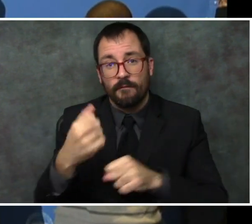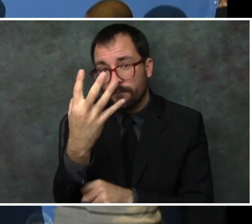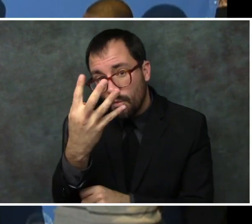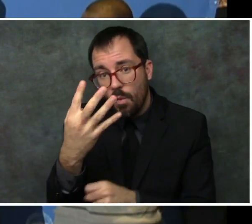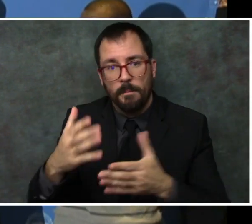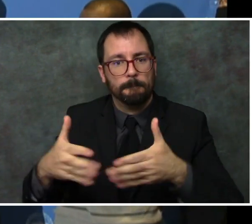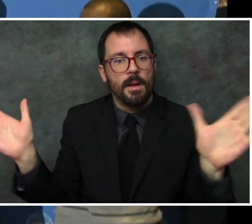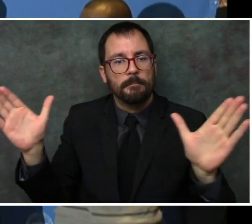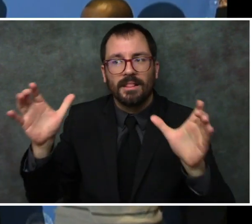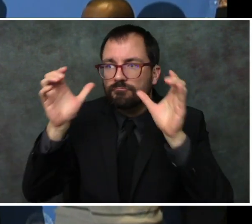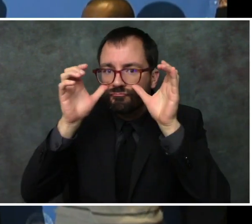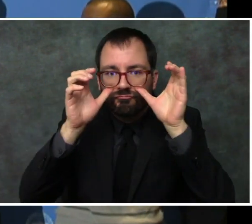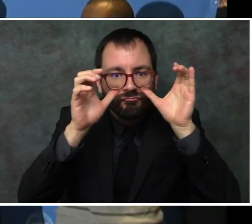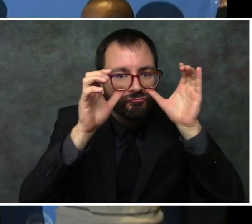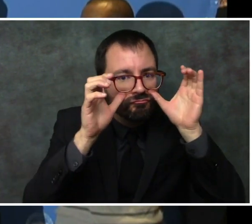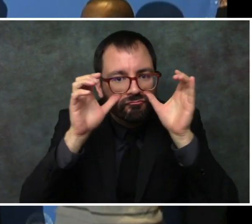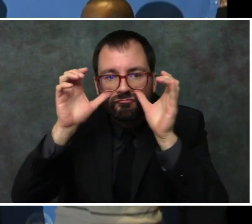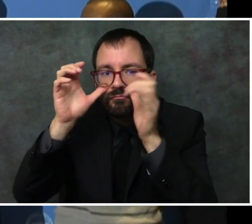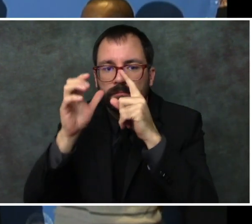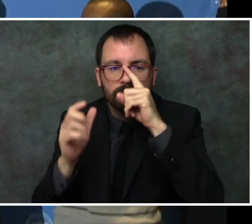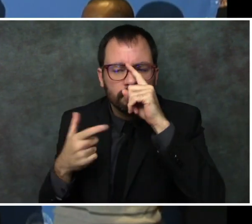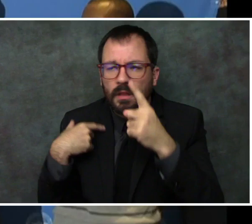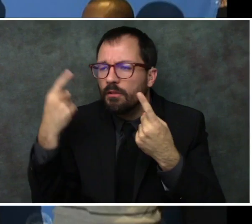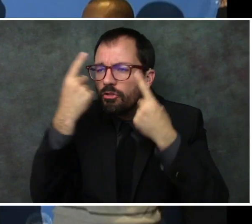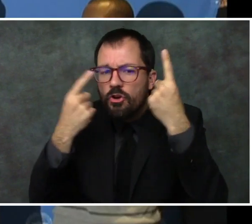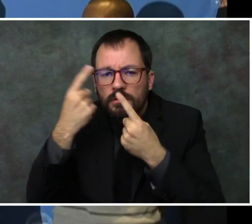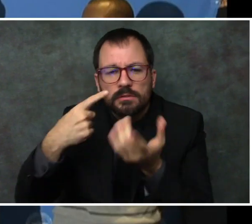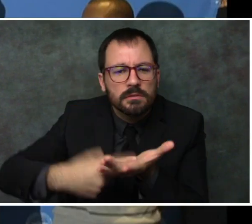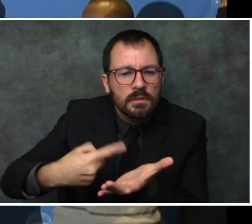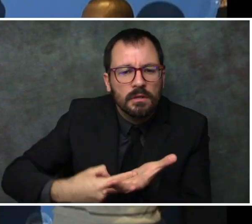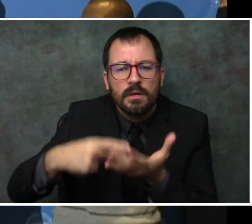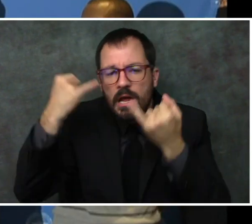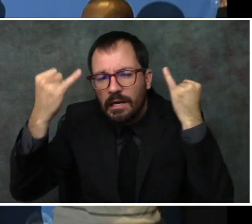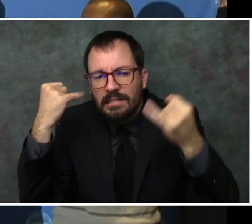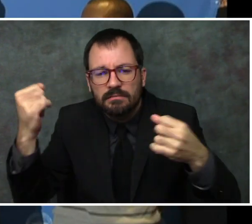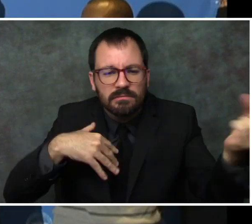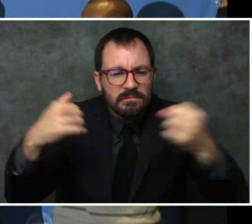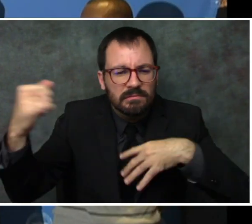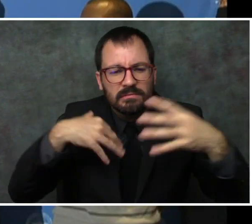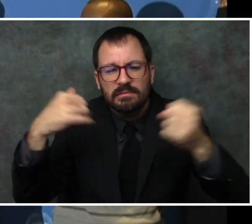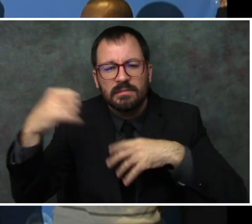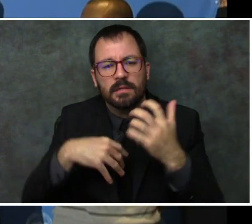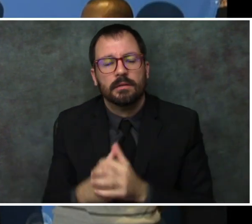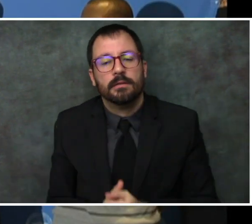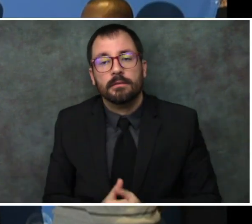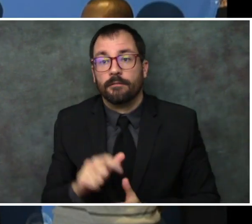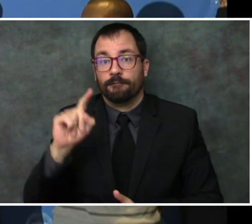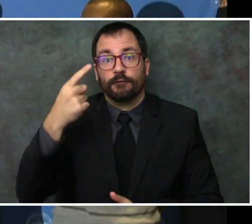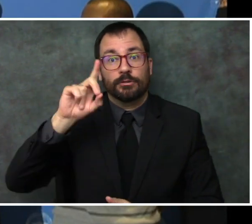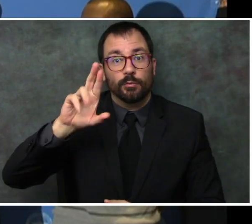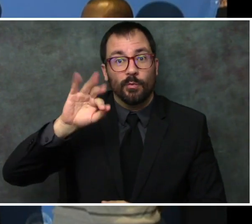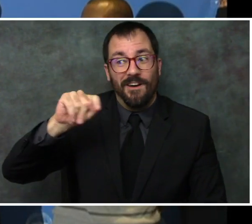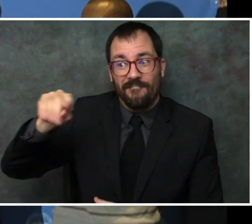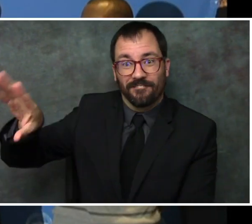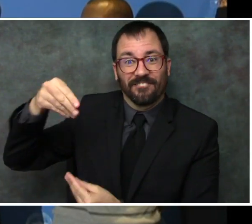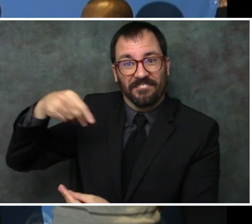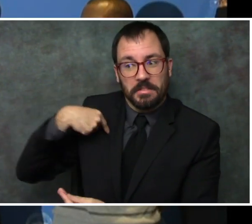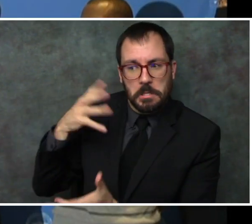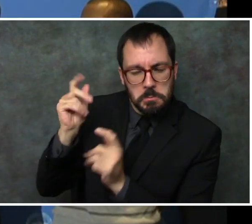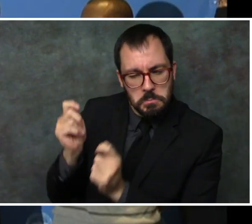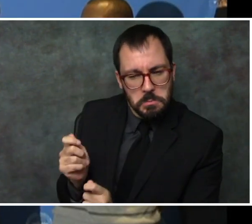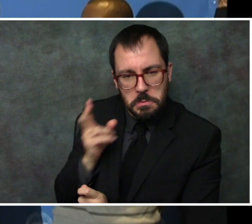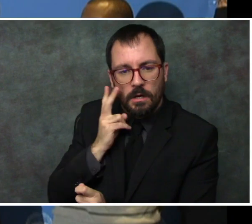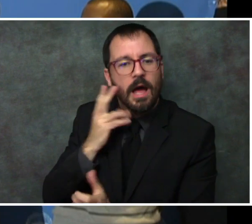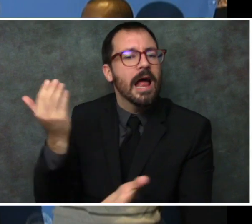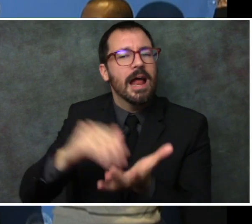on issues related to our work. And after the first draft of the report was issued, which, by the way, had been translated